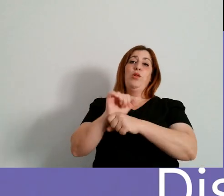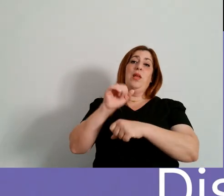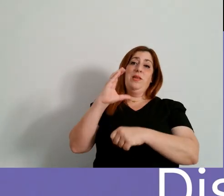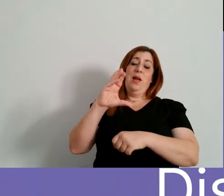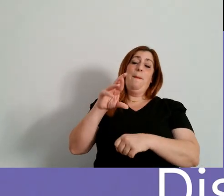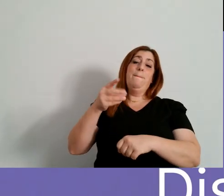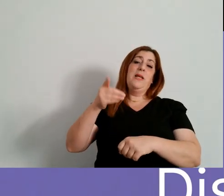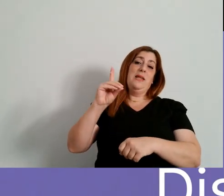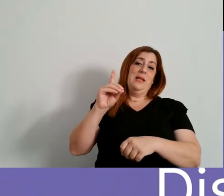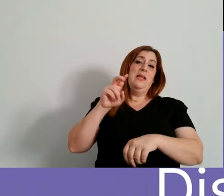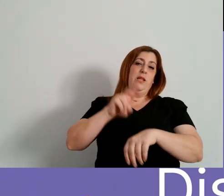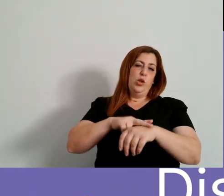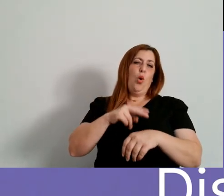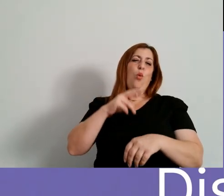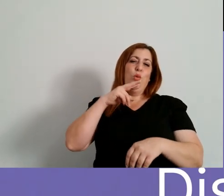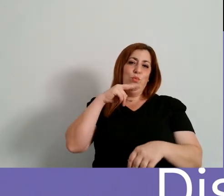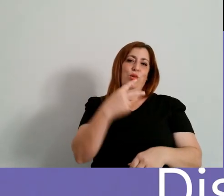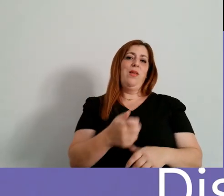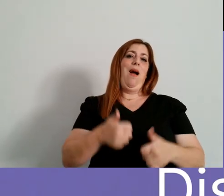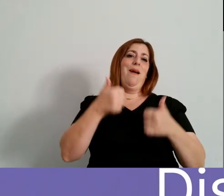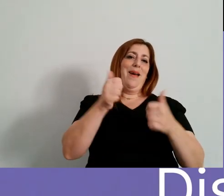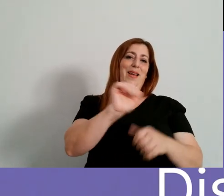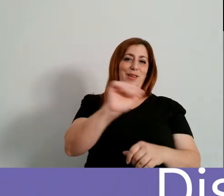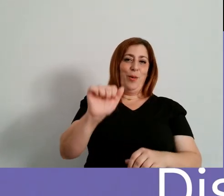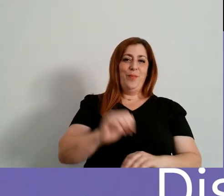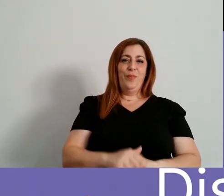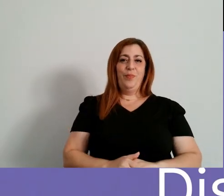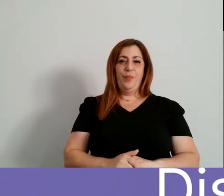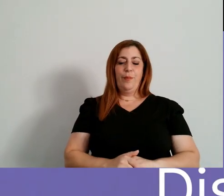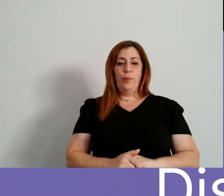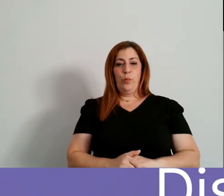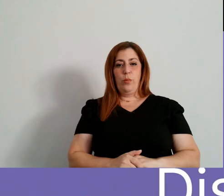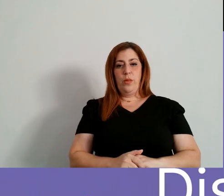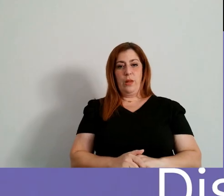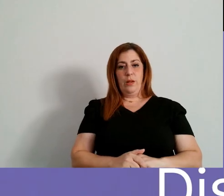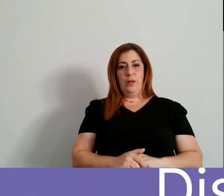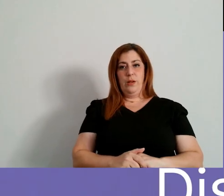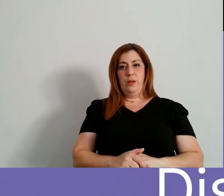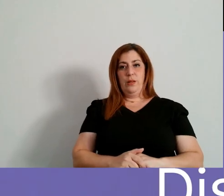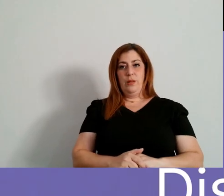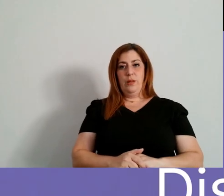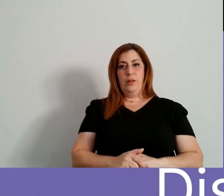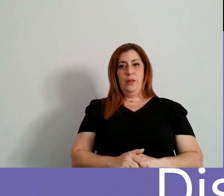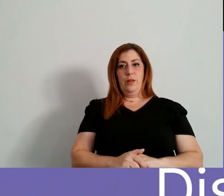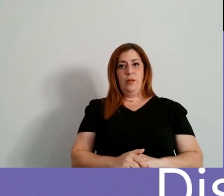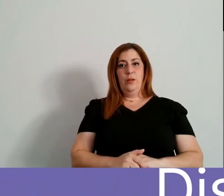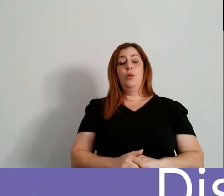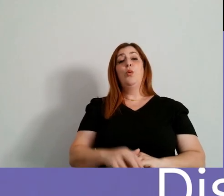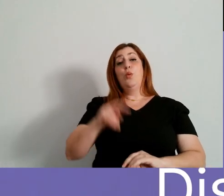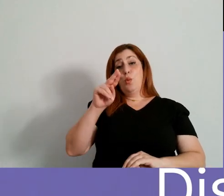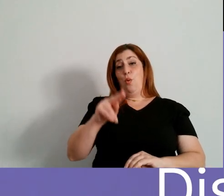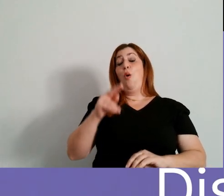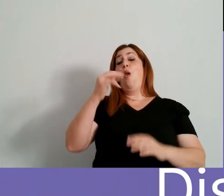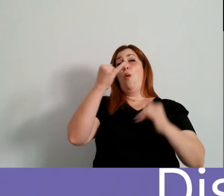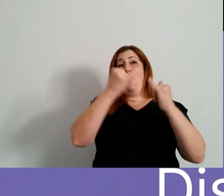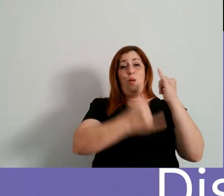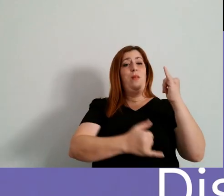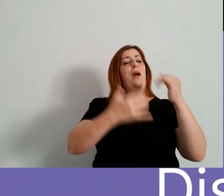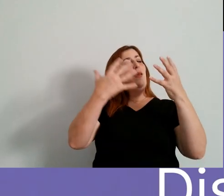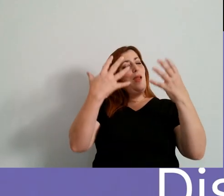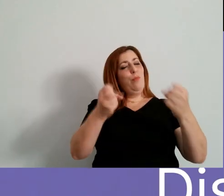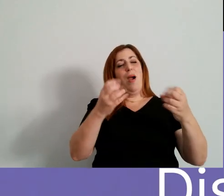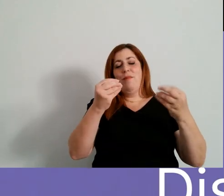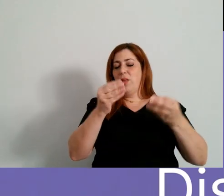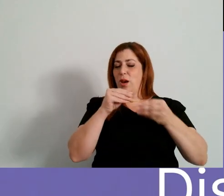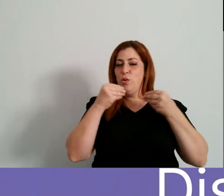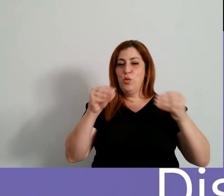a sector for that here, that they might be able to answer your questions better. And there are a lot of resources, again, online to